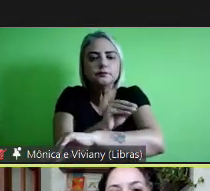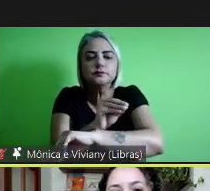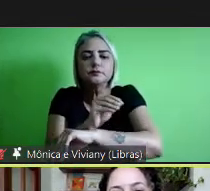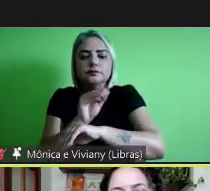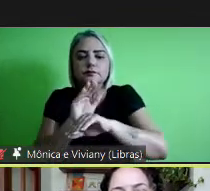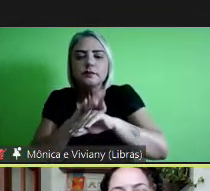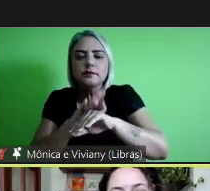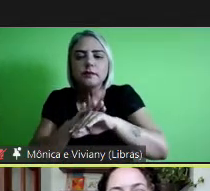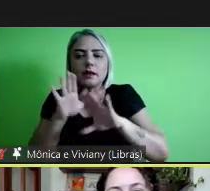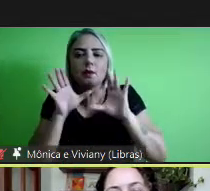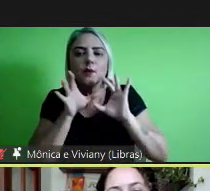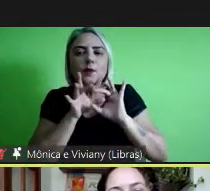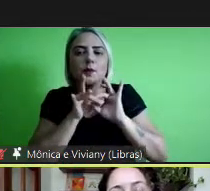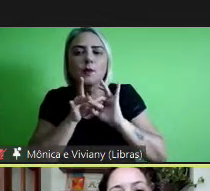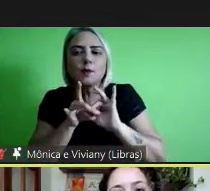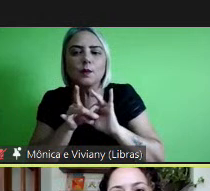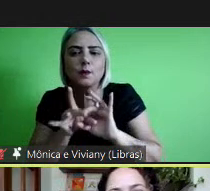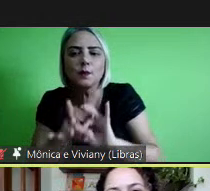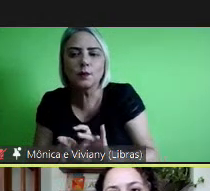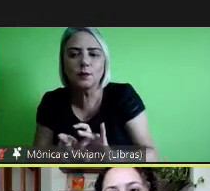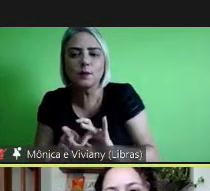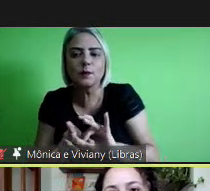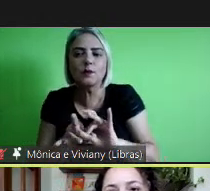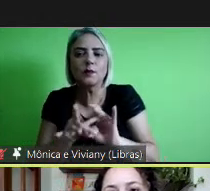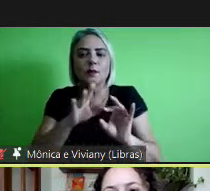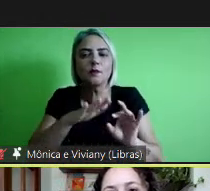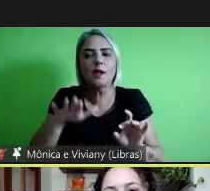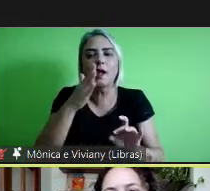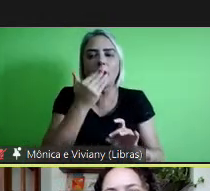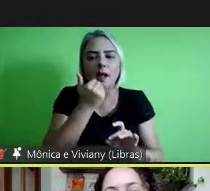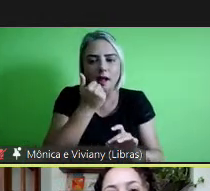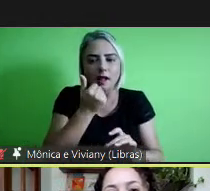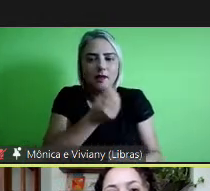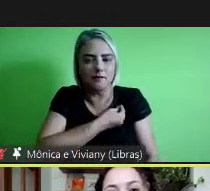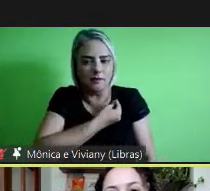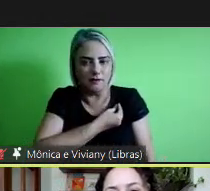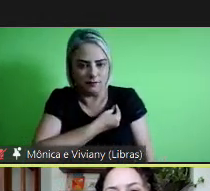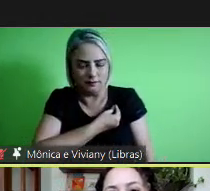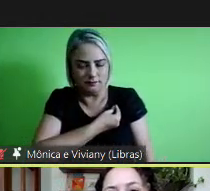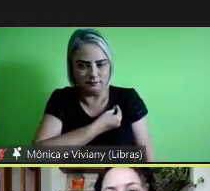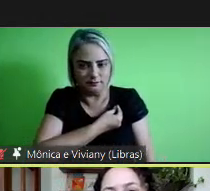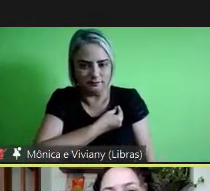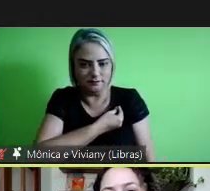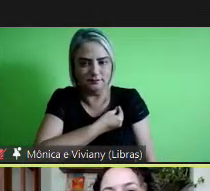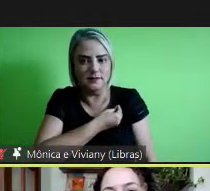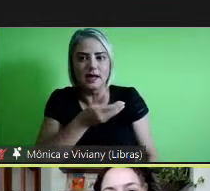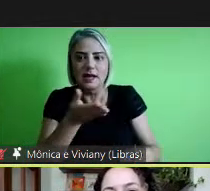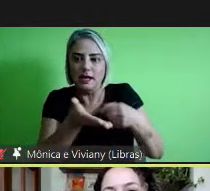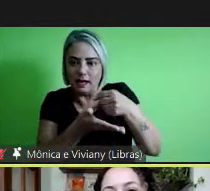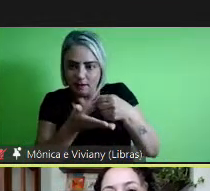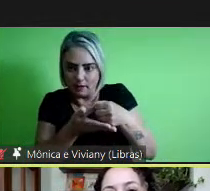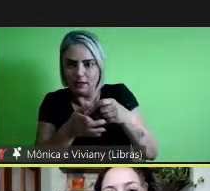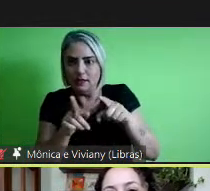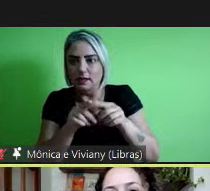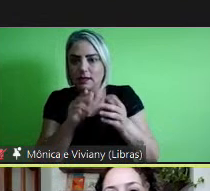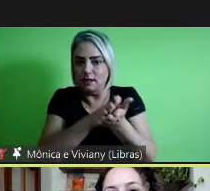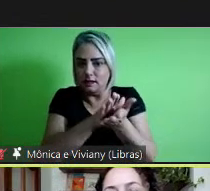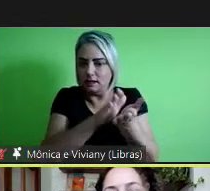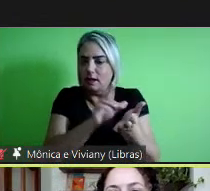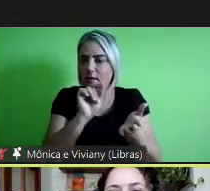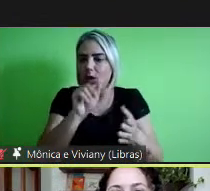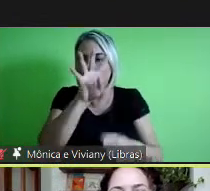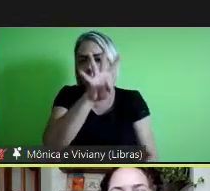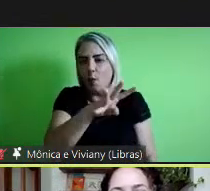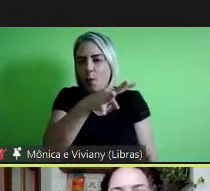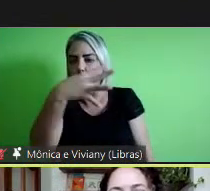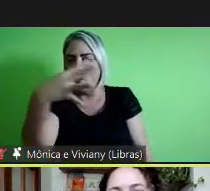environment. And that helps for practices that are more contextualized in the food environment where these people live. In